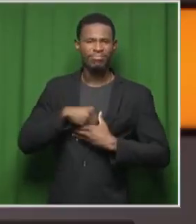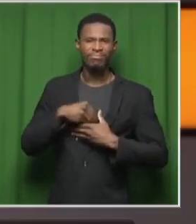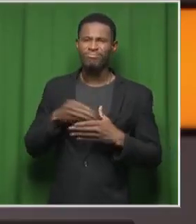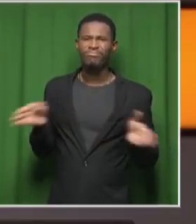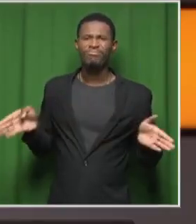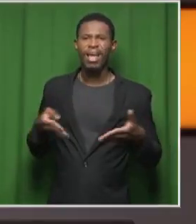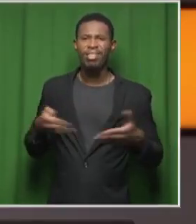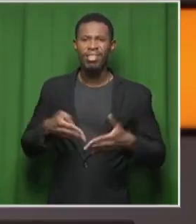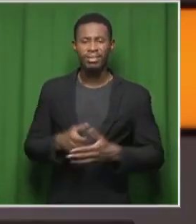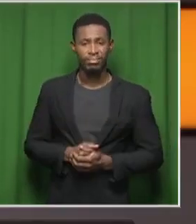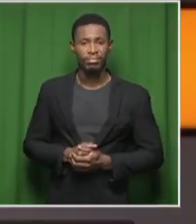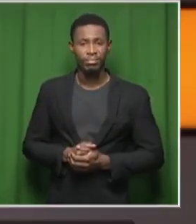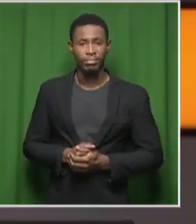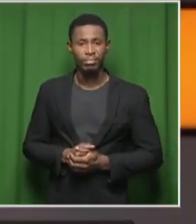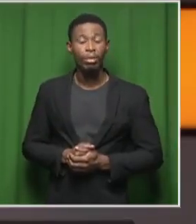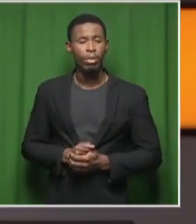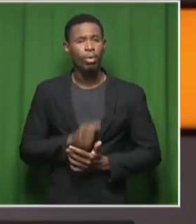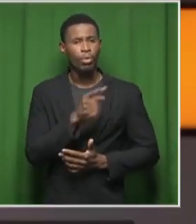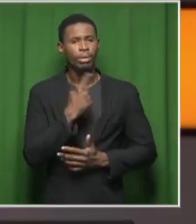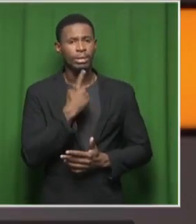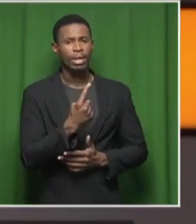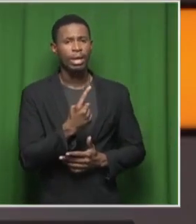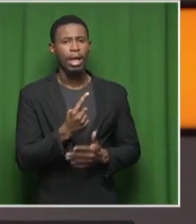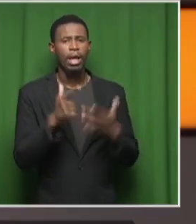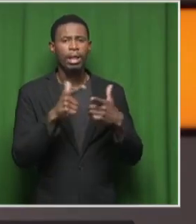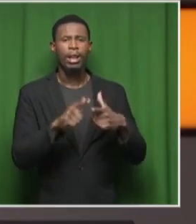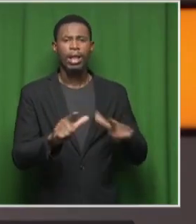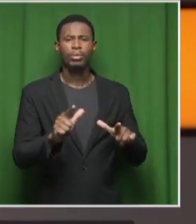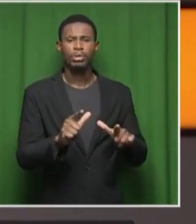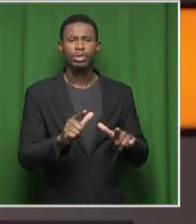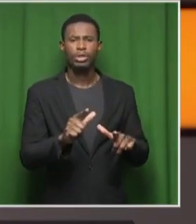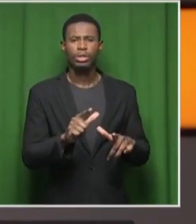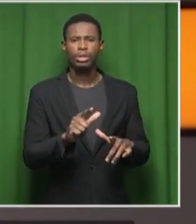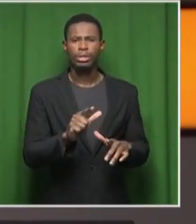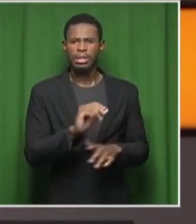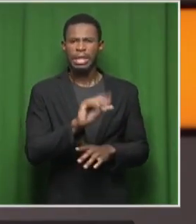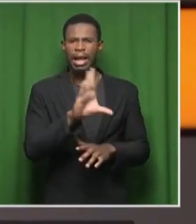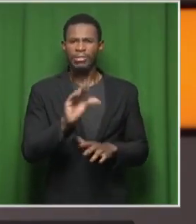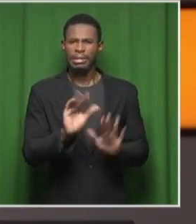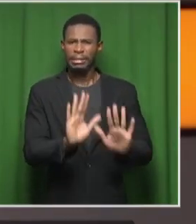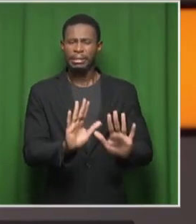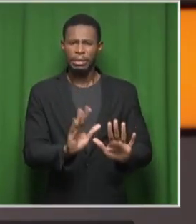say the language, or rather the indigenous language is dying, what do you think